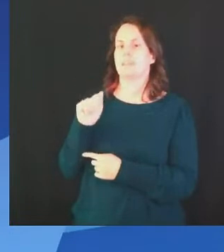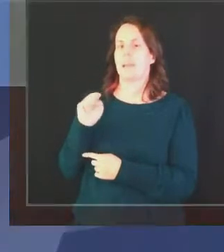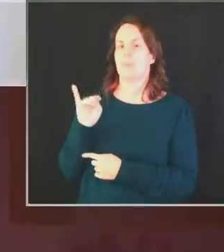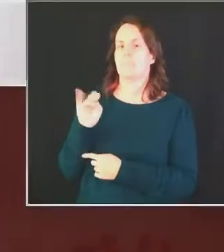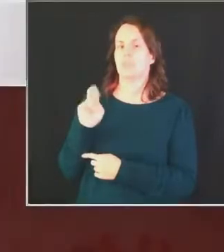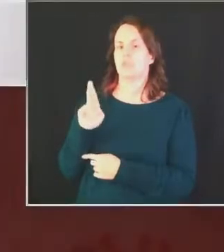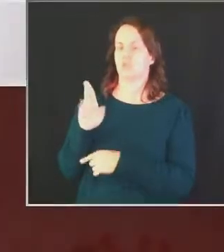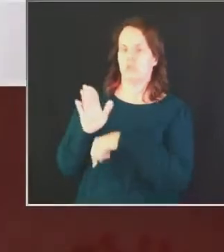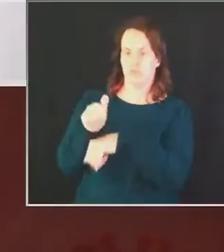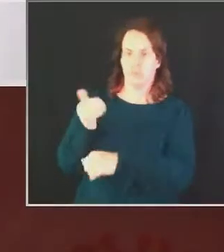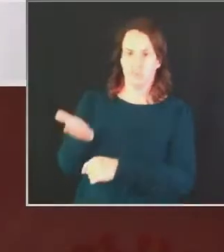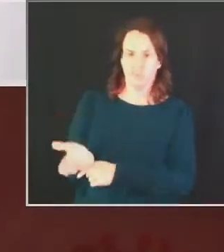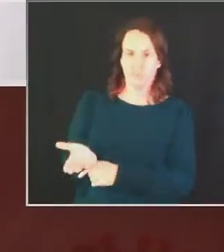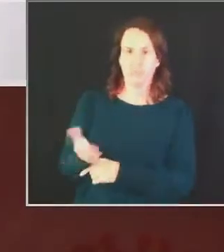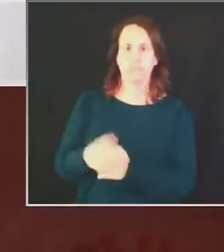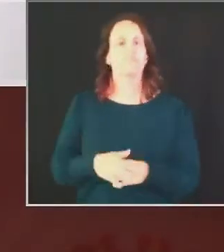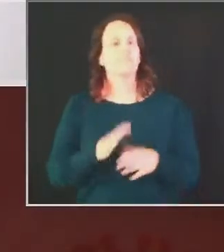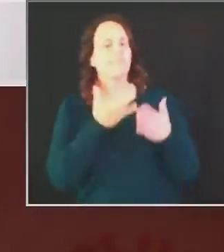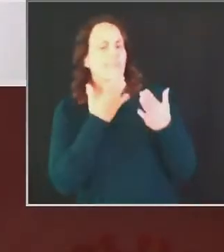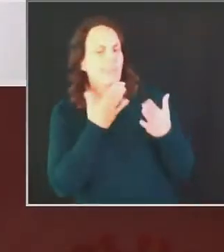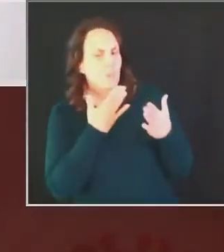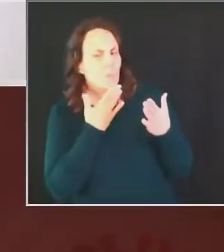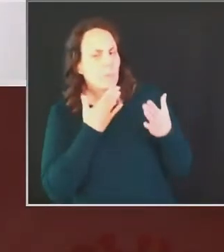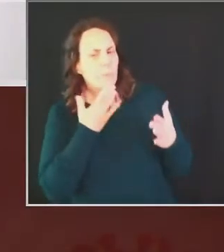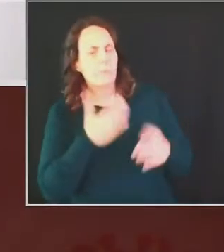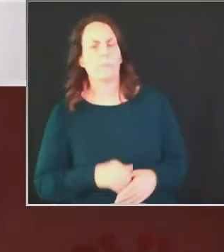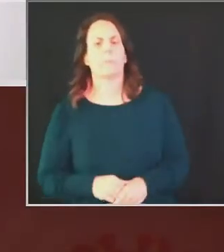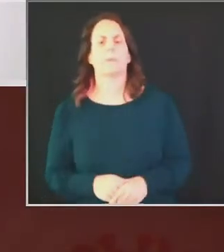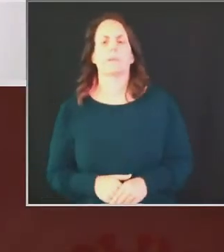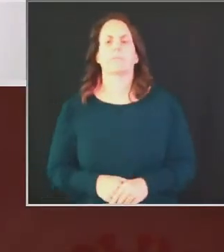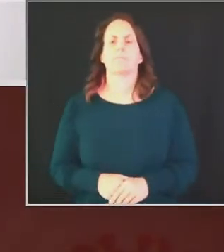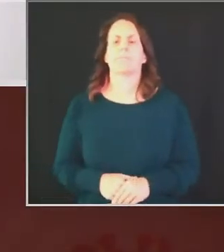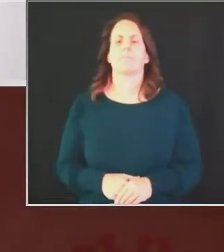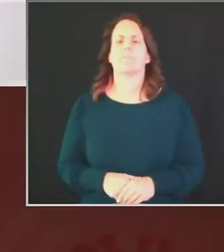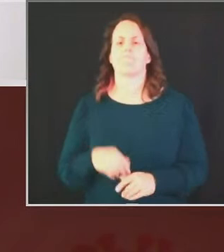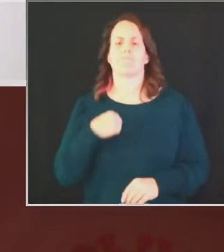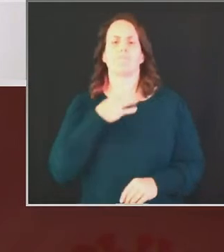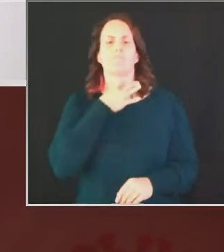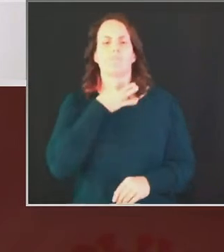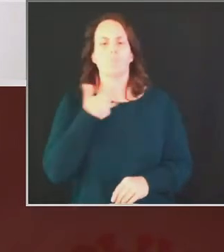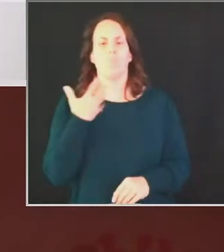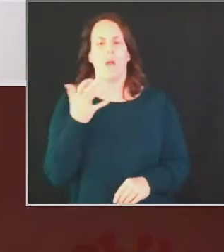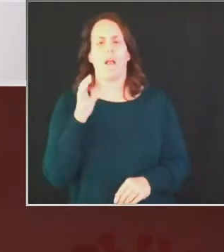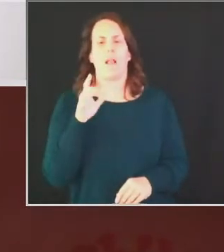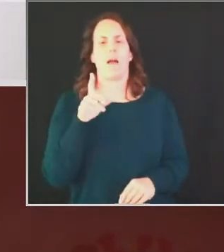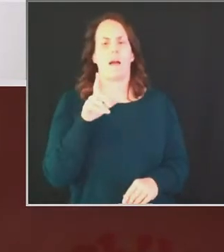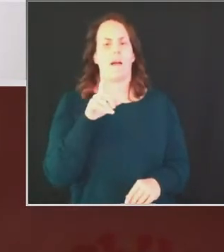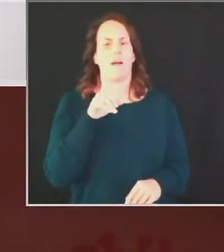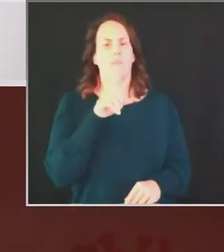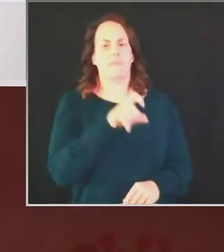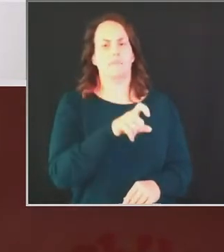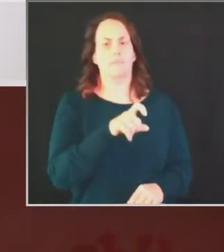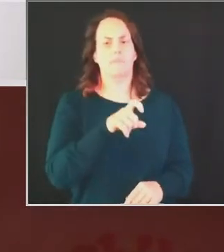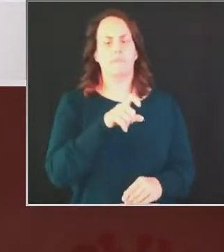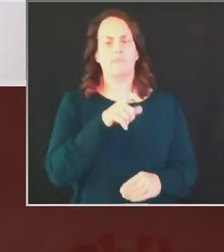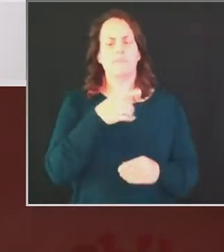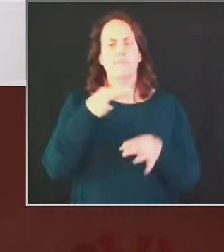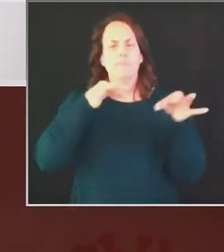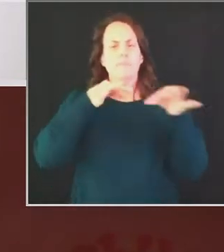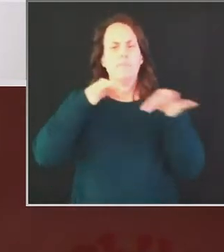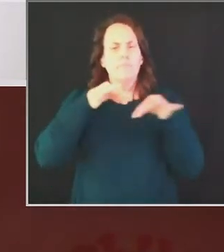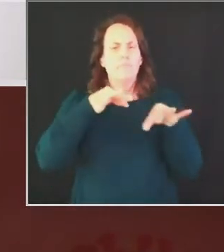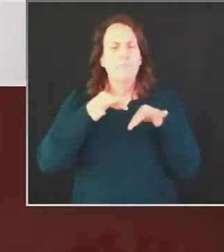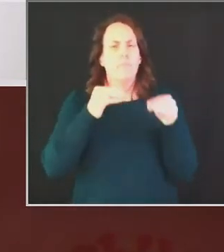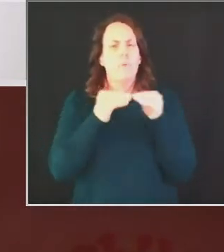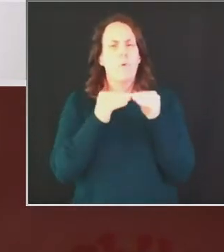Thank you for taking the call. I'm wondering if you can tell us more about the findings that healthcare workers are being